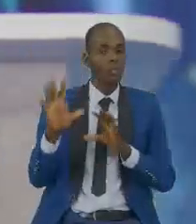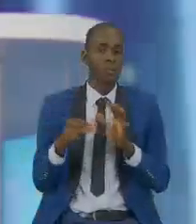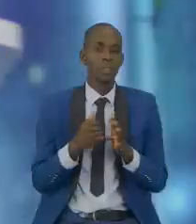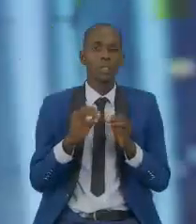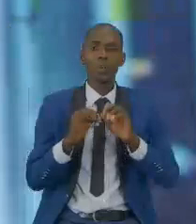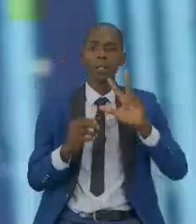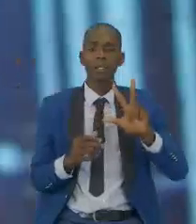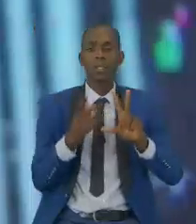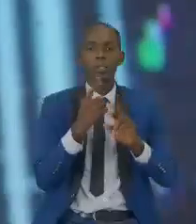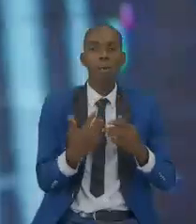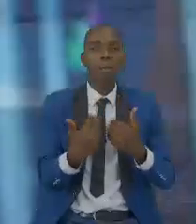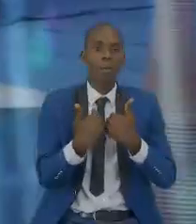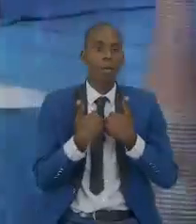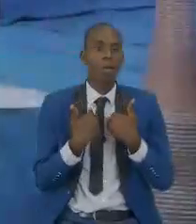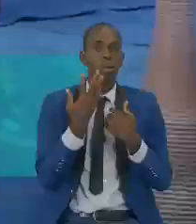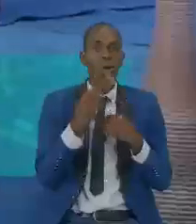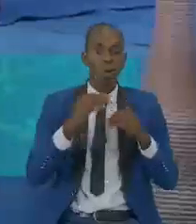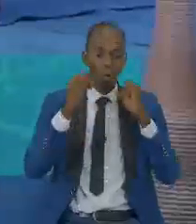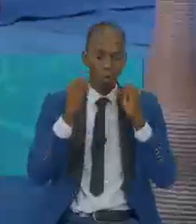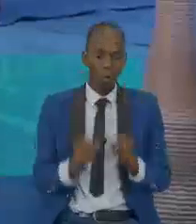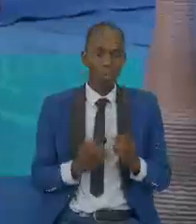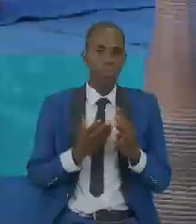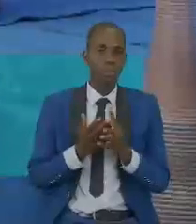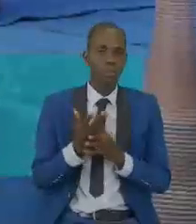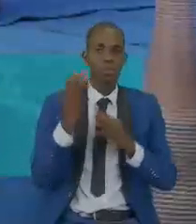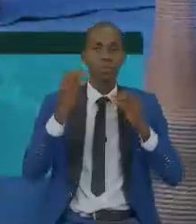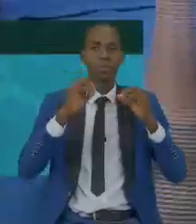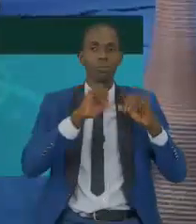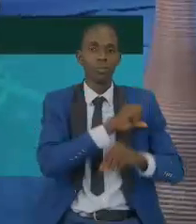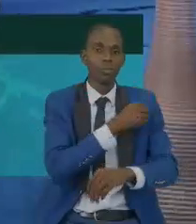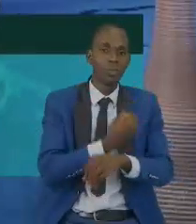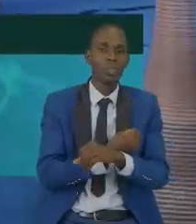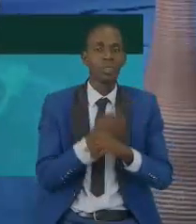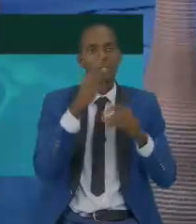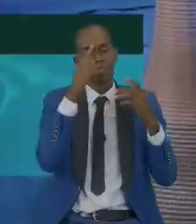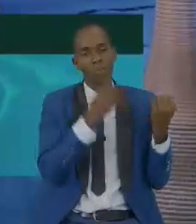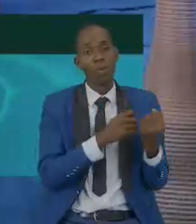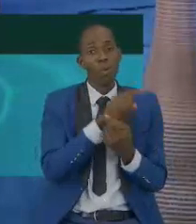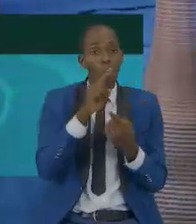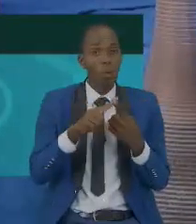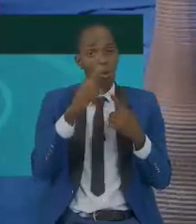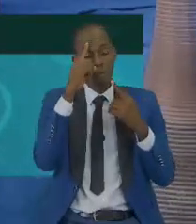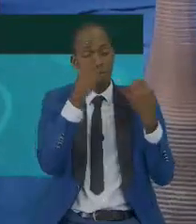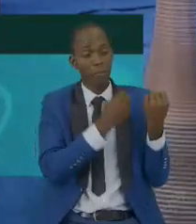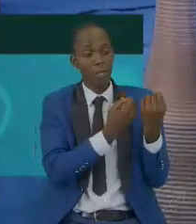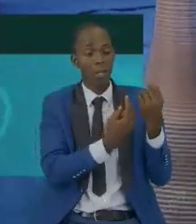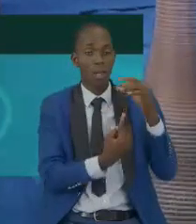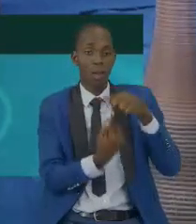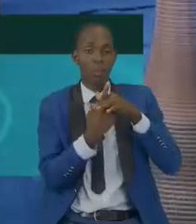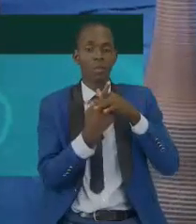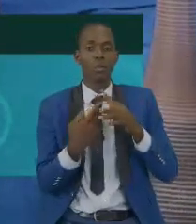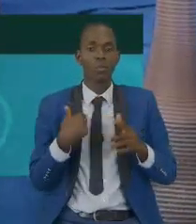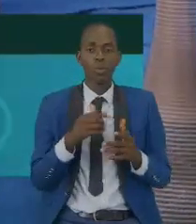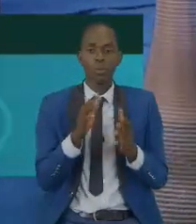of power through strengthening our faith. When faith comes, we're